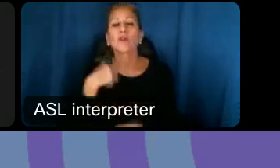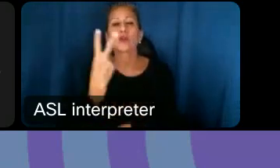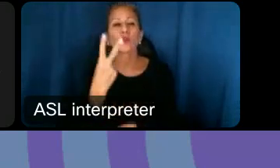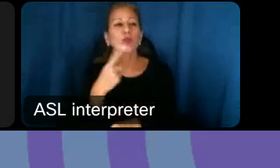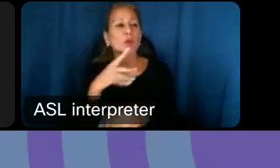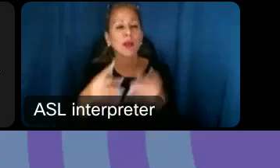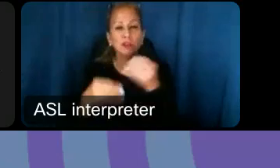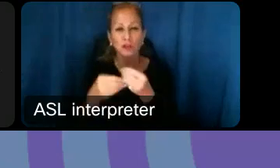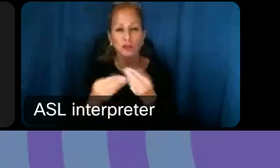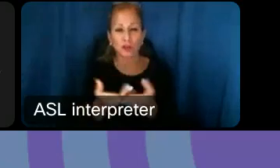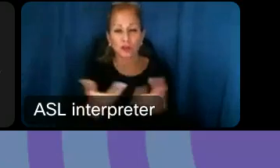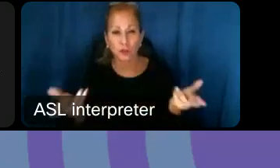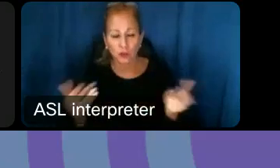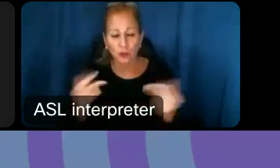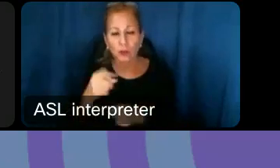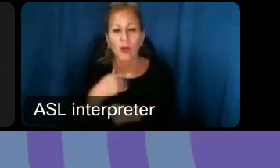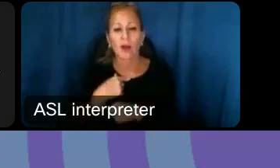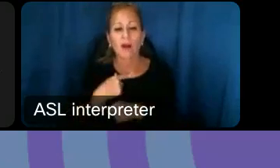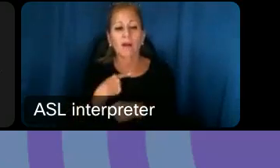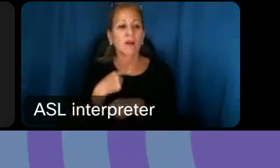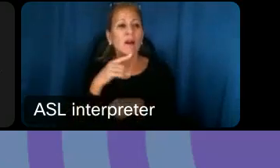additional resources. There's the